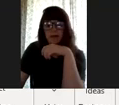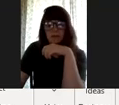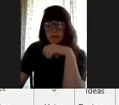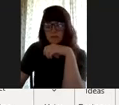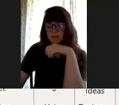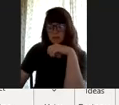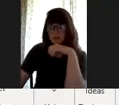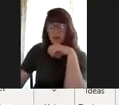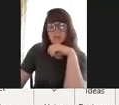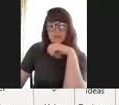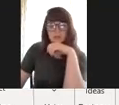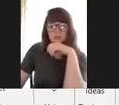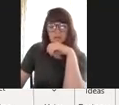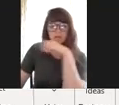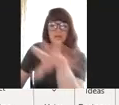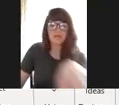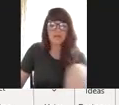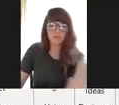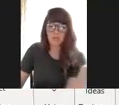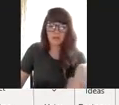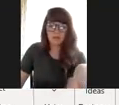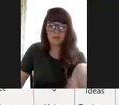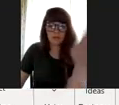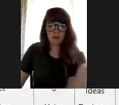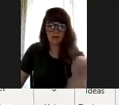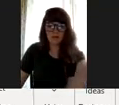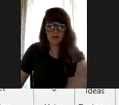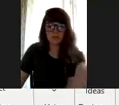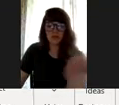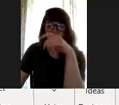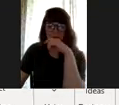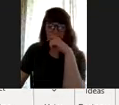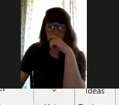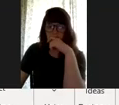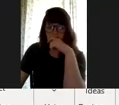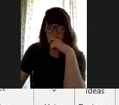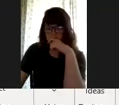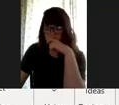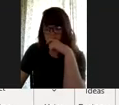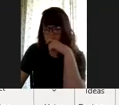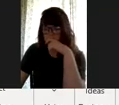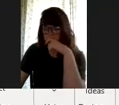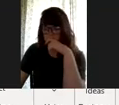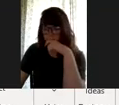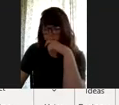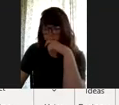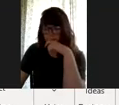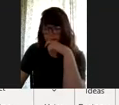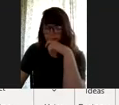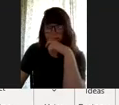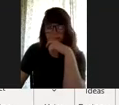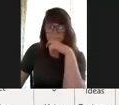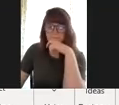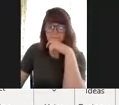loud, but I'm just letting you know that I'll do that over here because I can't read the other slides that you have on the side of the screen. Well, you don't need to. You just need the